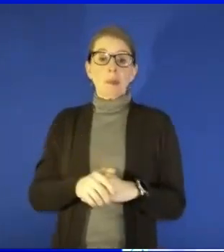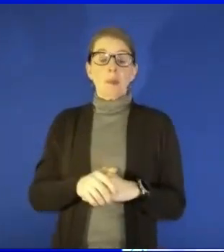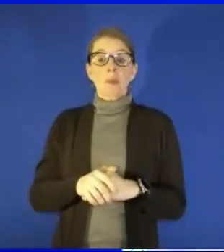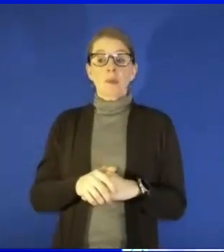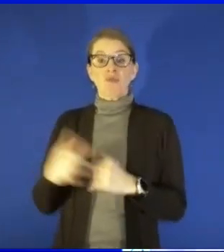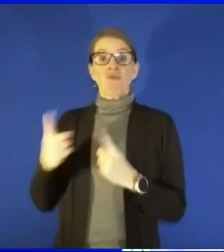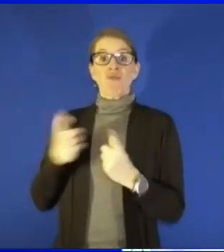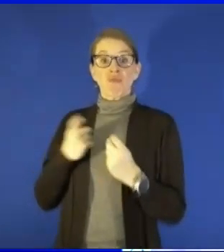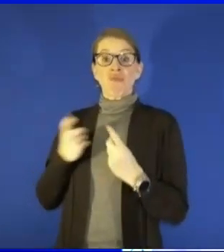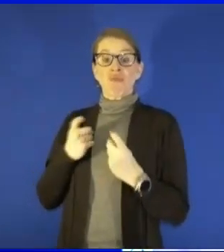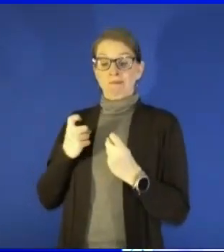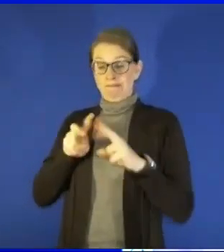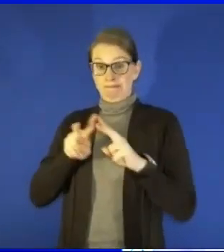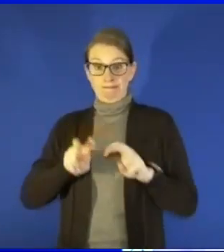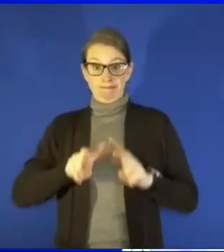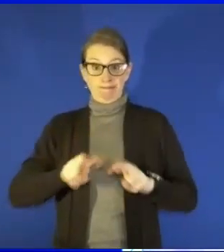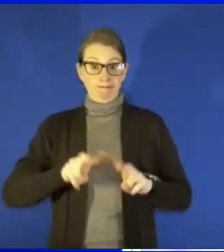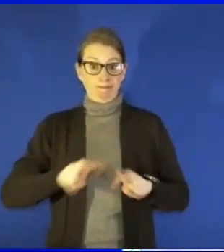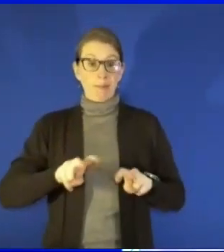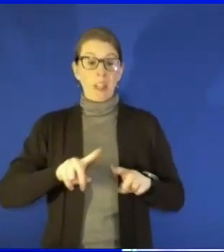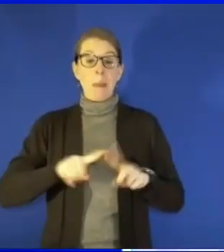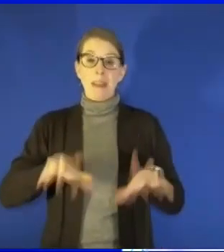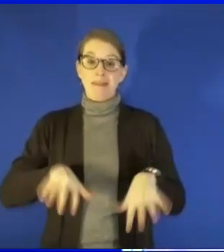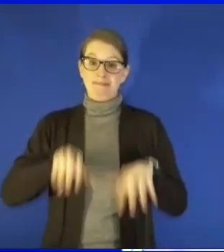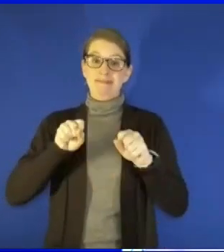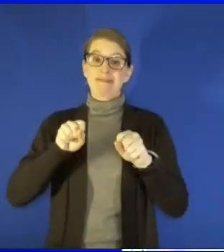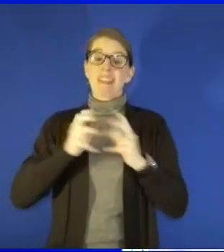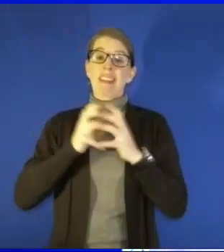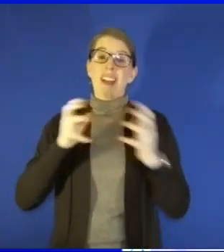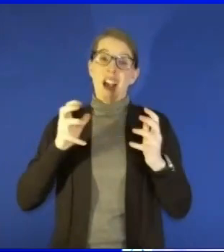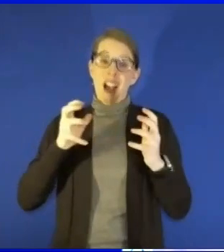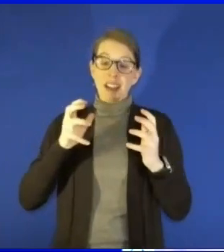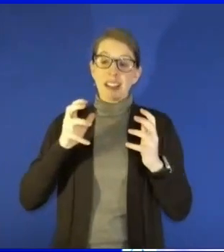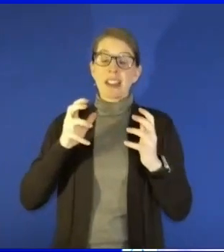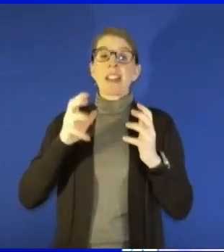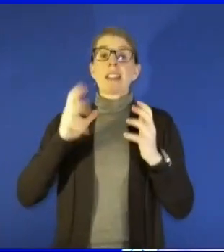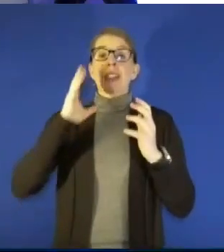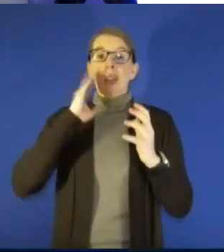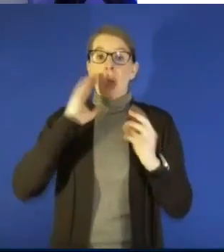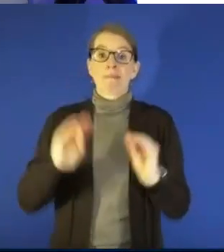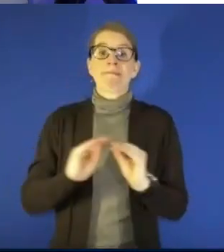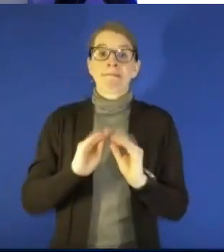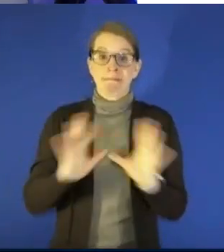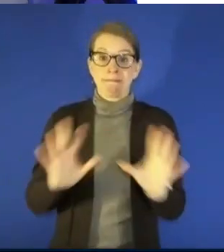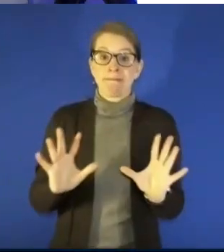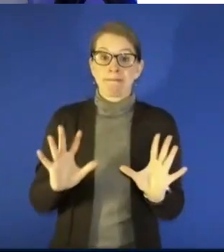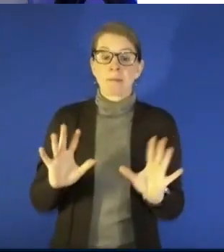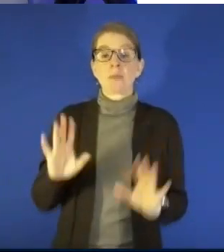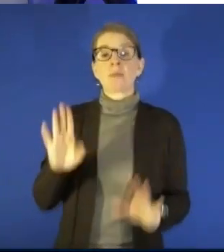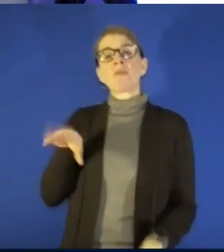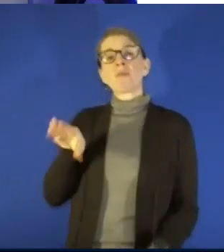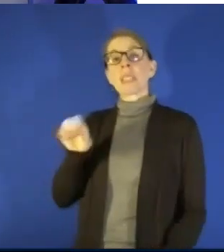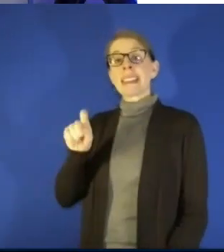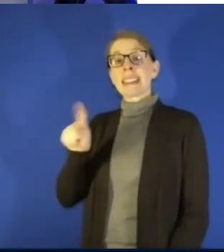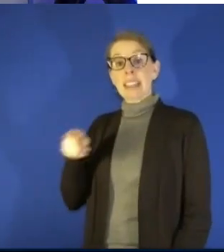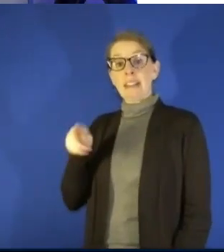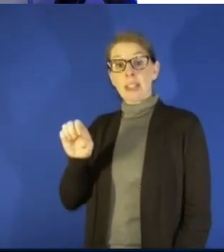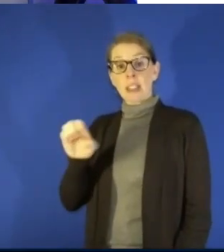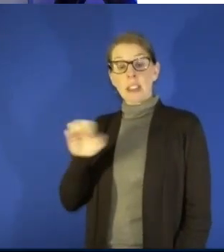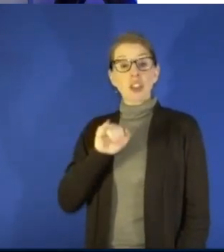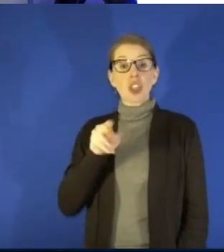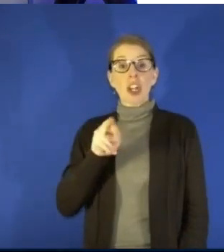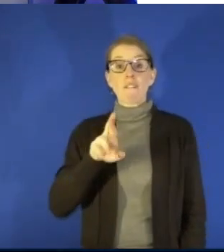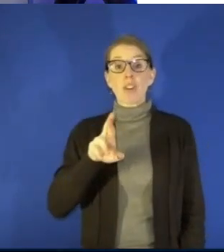being investigated, but I think it's going to take a lot to really fully elucidate some of those answers. Stephanie, Jennifer wants to know, what was the